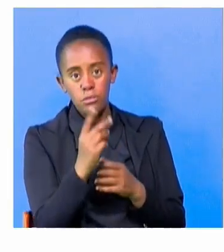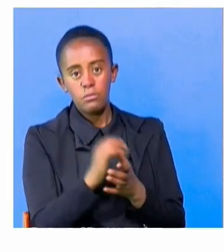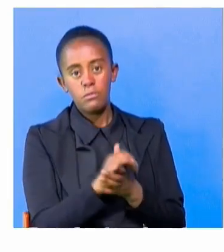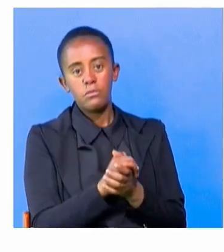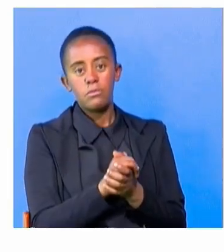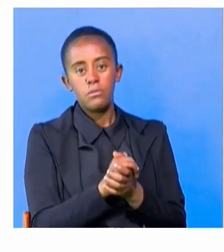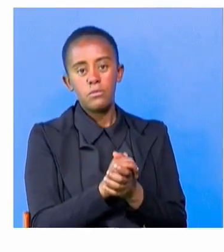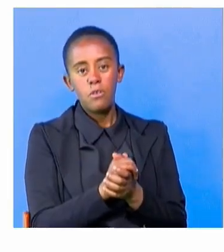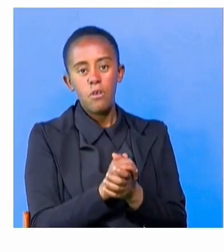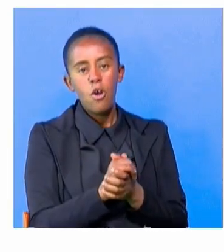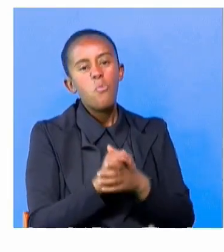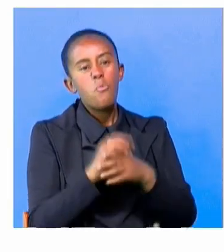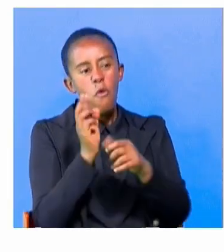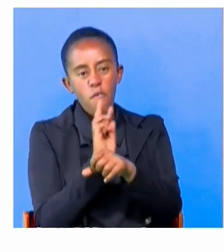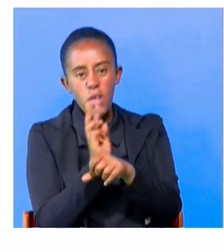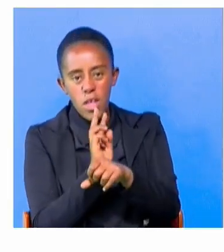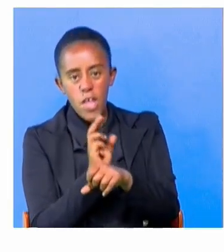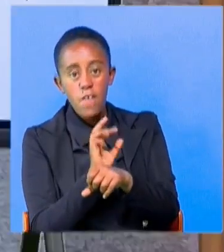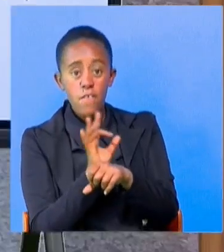movies.